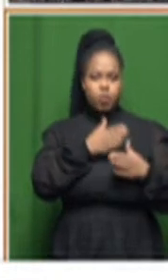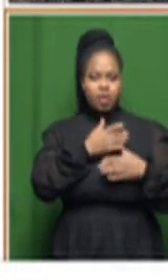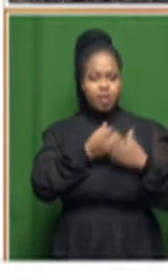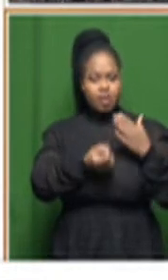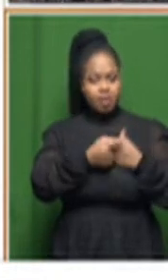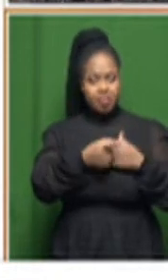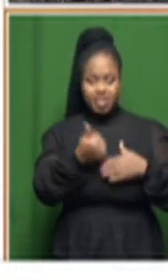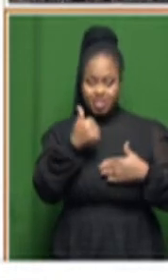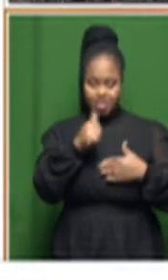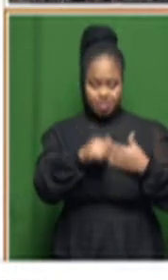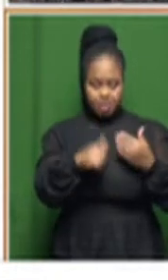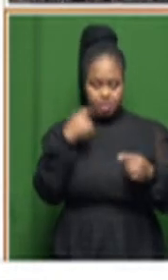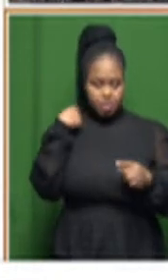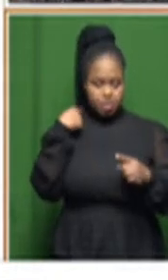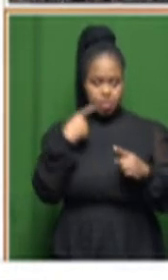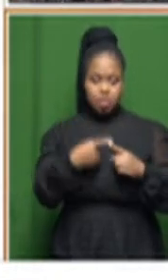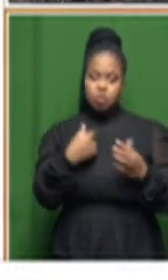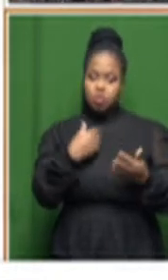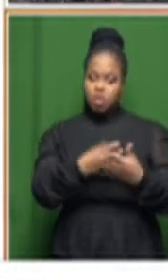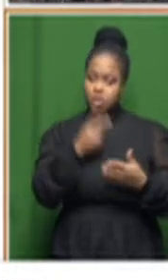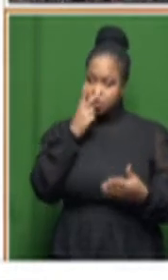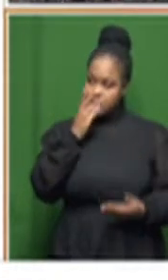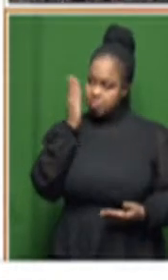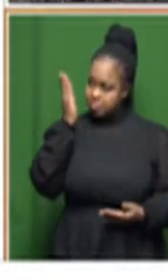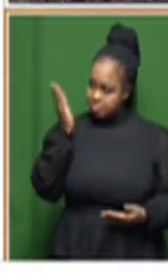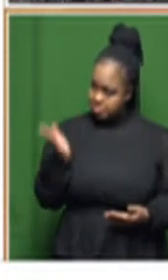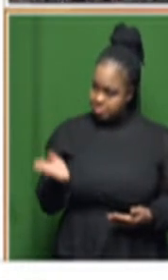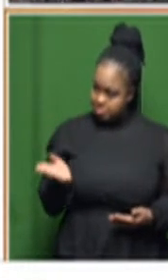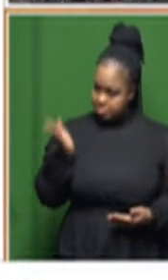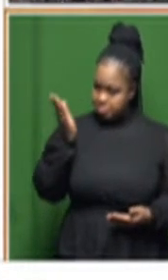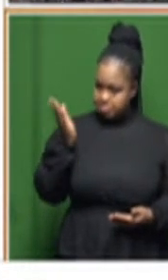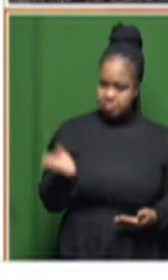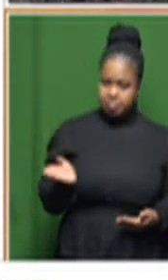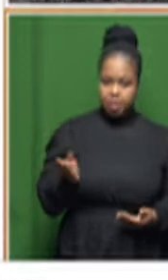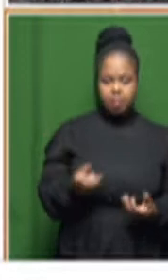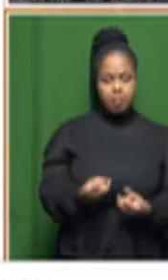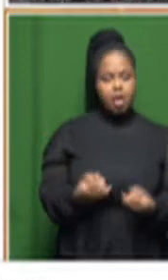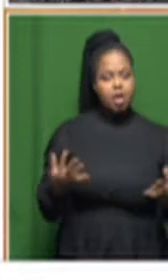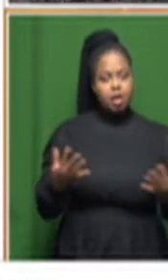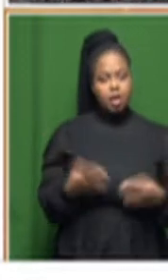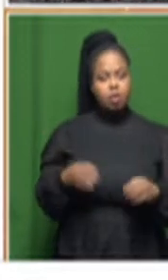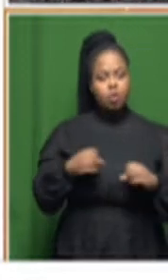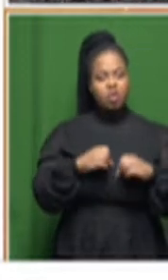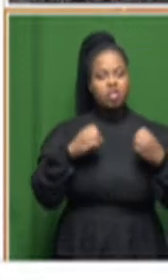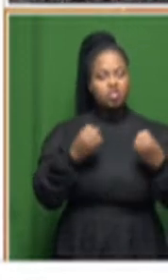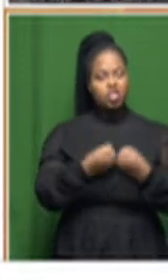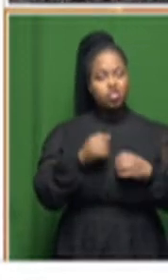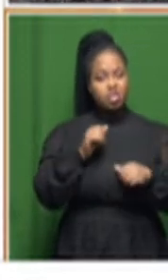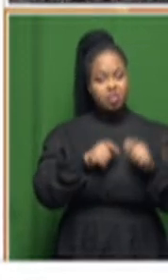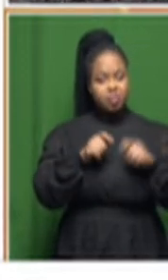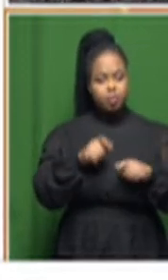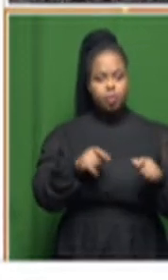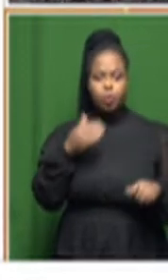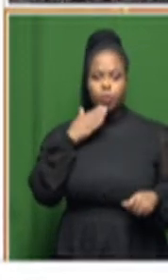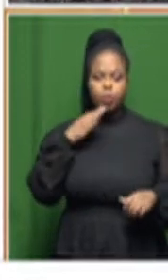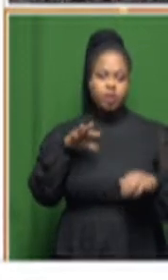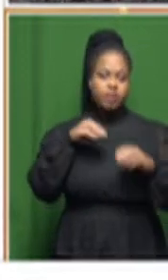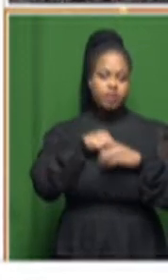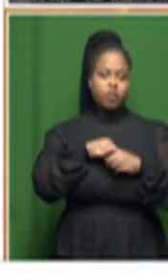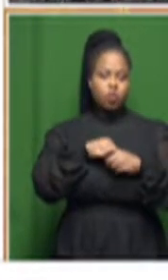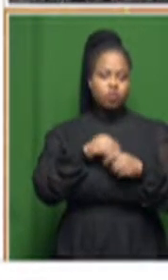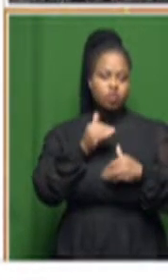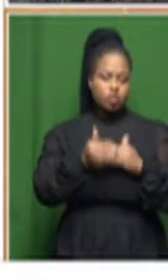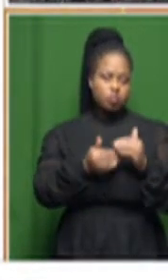6 months, and as you can see, a lot of organizations and people have been involved in this whole